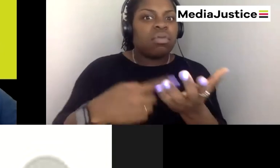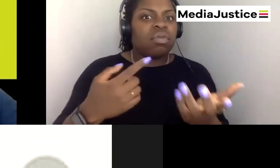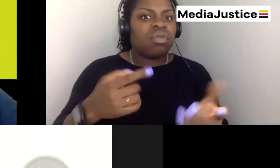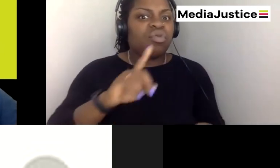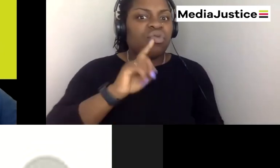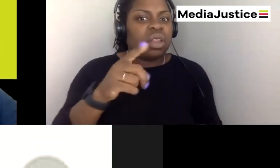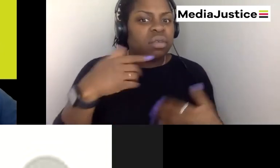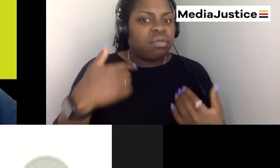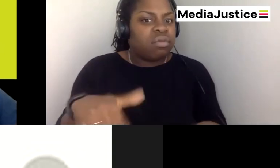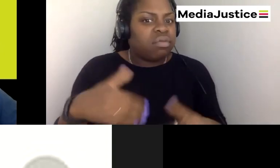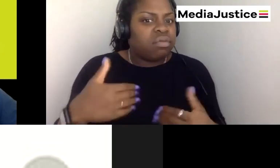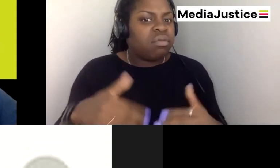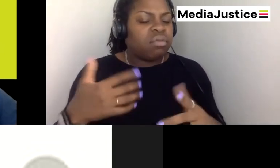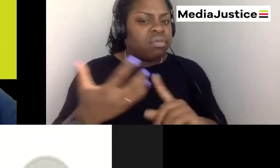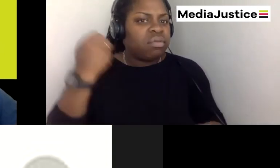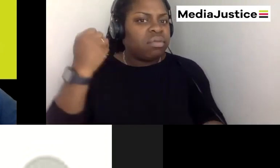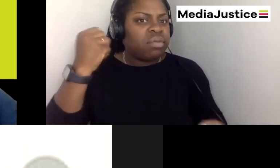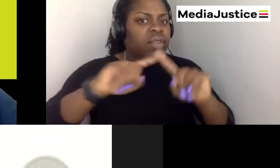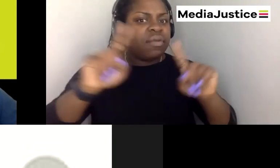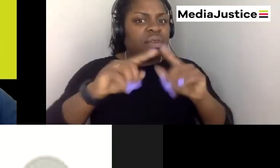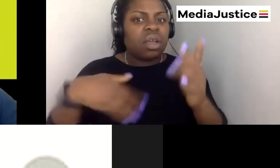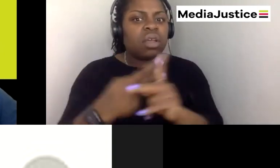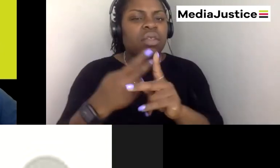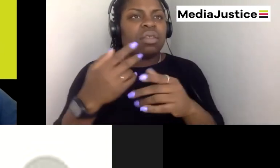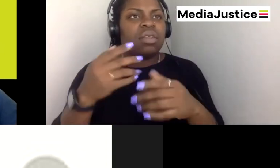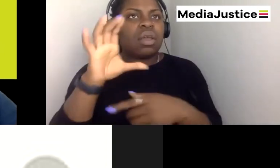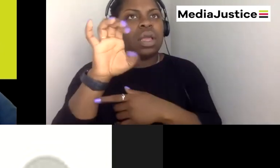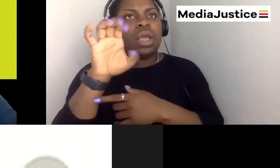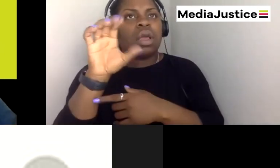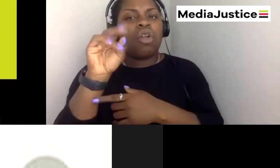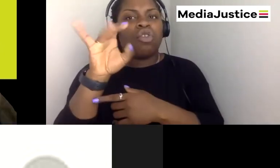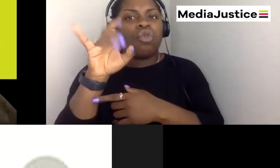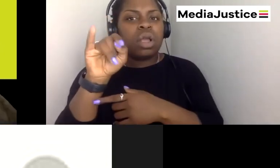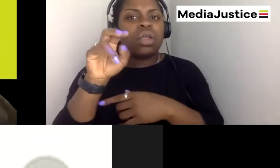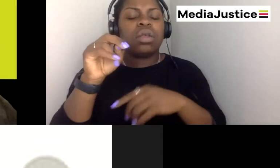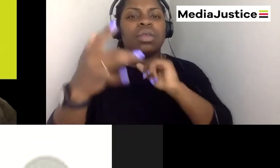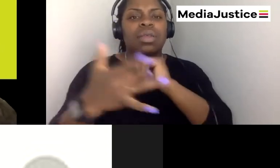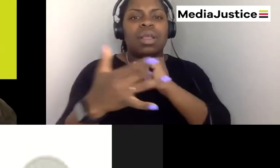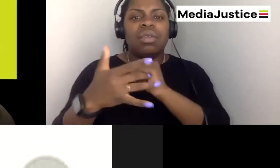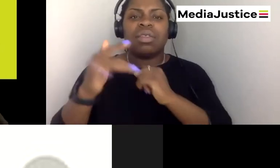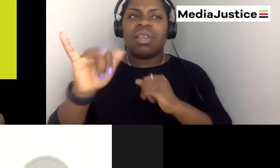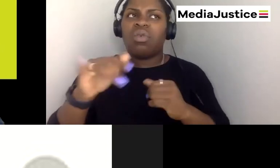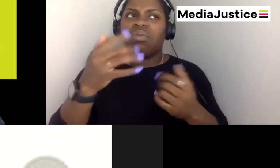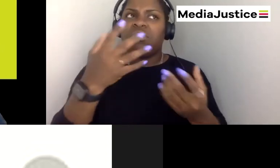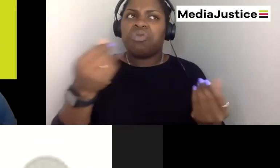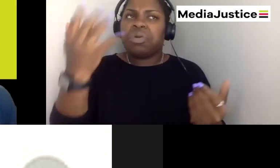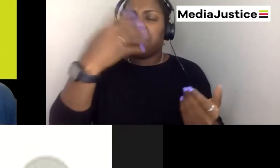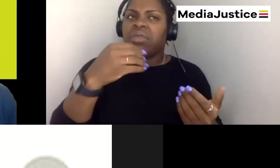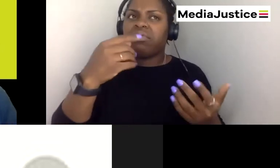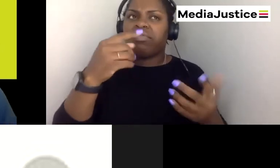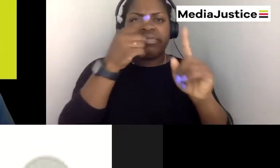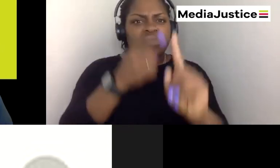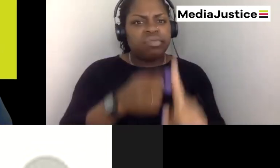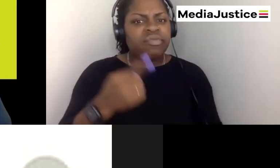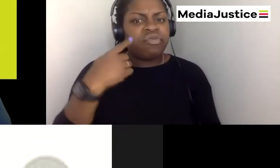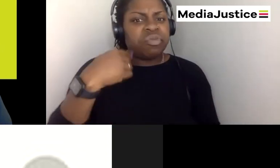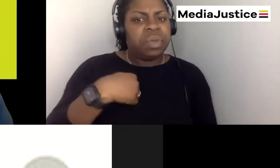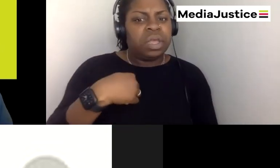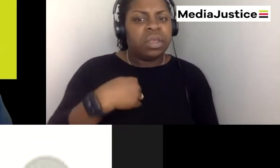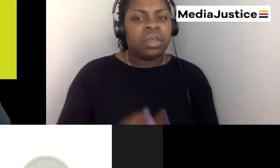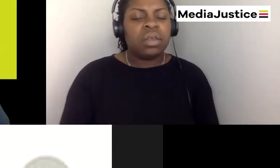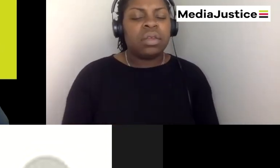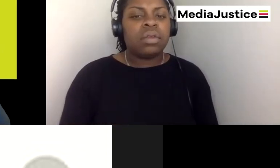e-carceration techniques. And so that was a couple of takeaways. Okay, thanks for that.